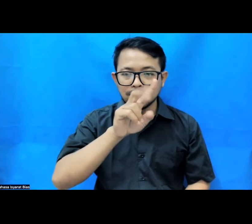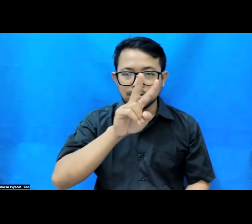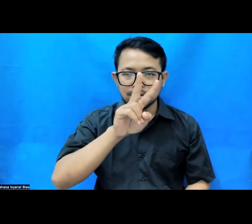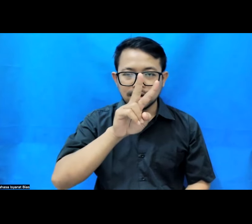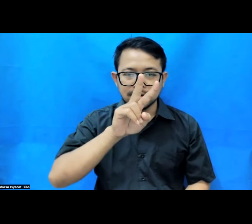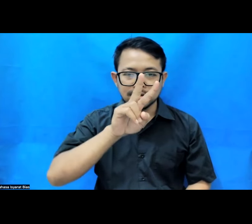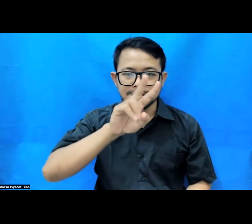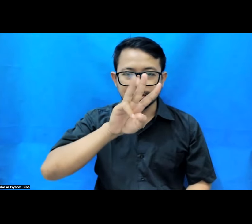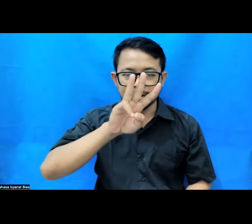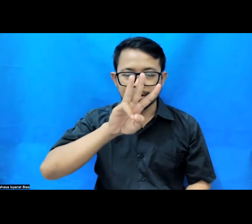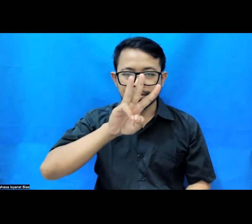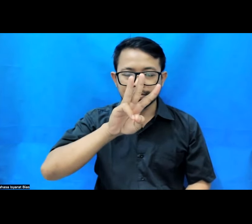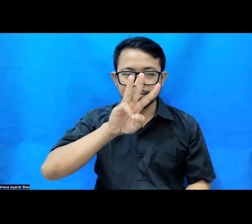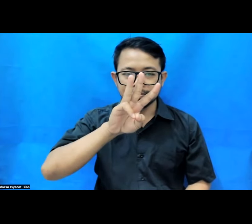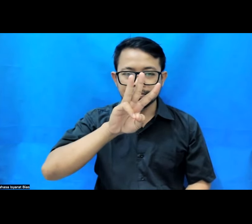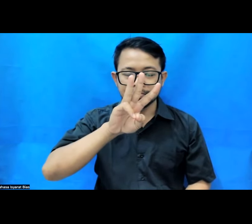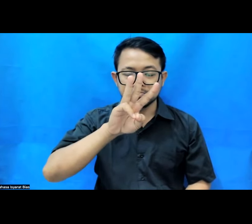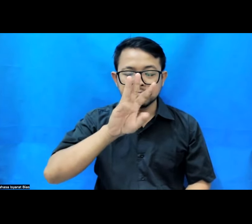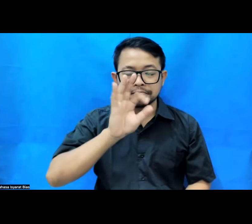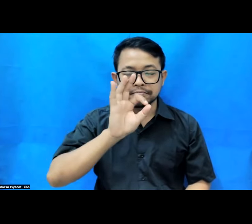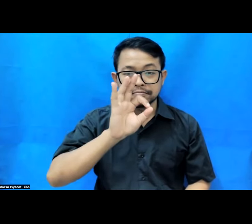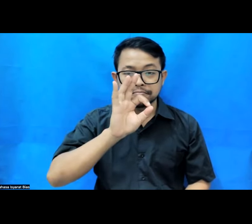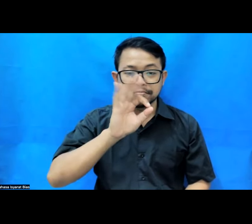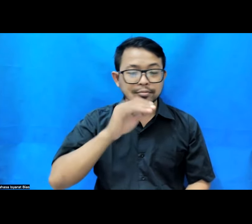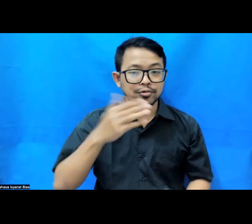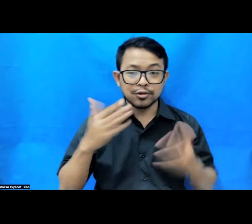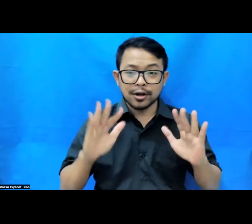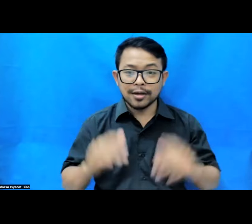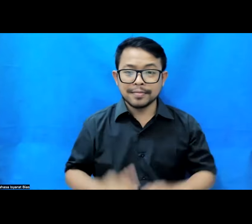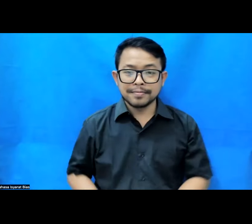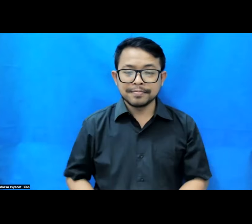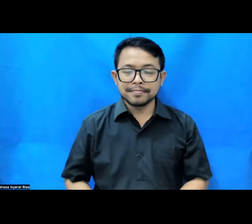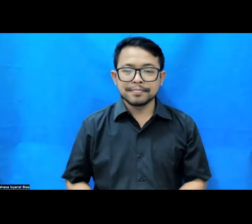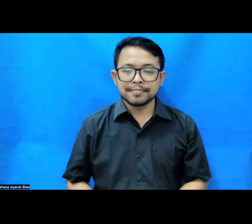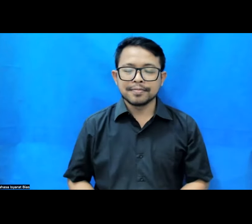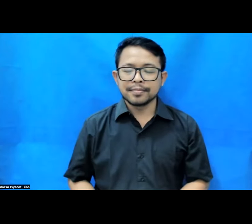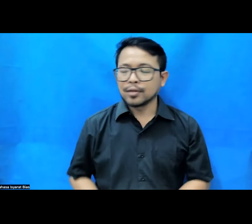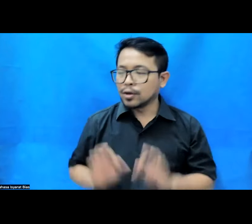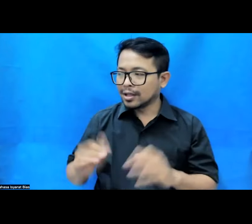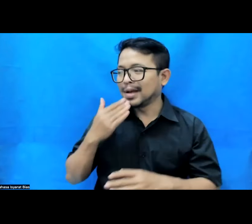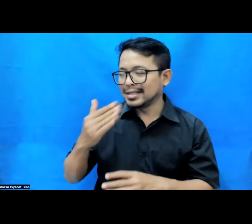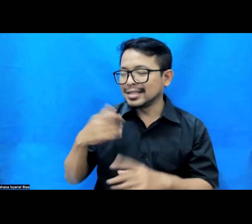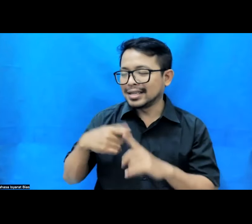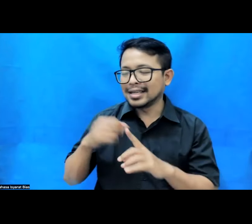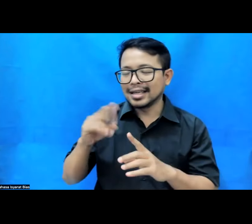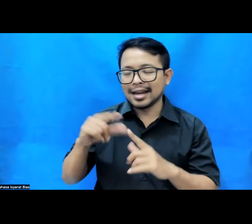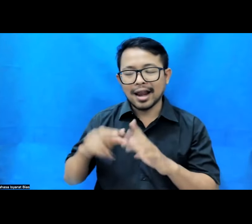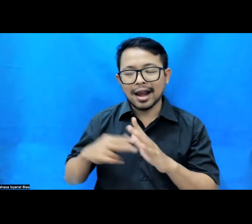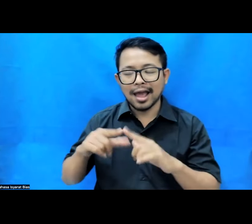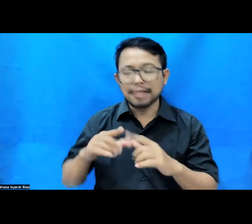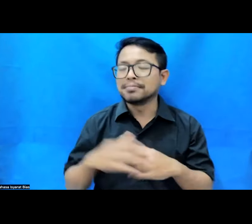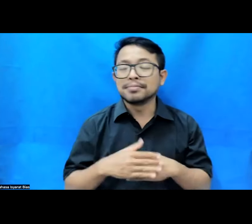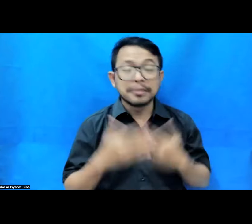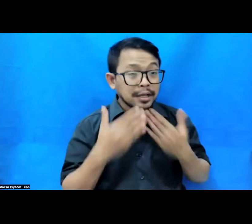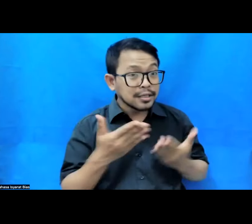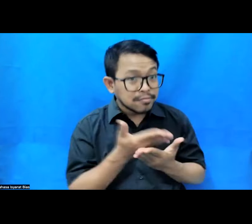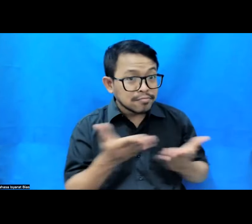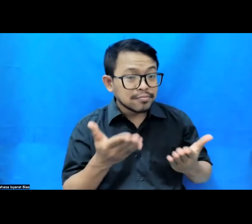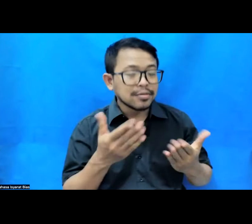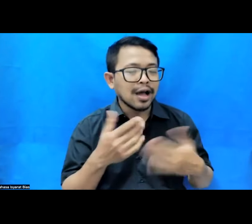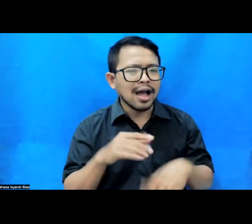One, 2, 3. Okay, that's it, Echa. Yes, thank you, Kirana. Thank you, ladies and